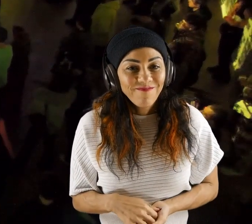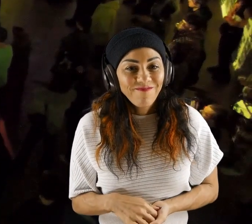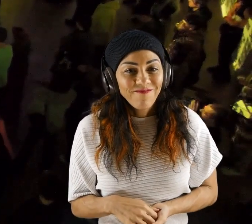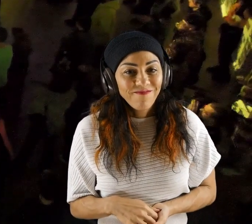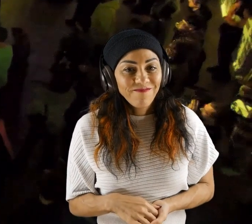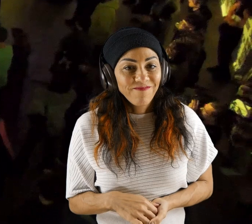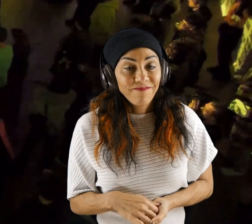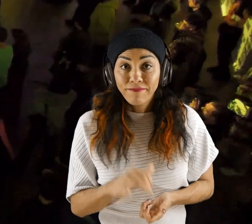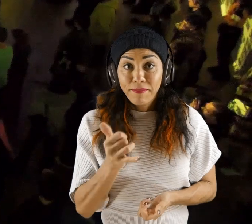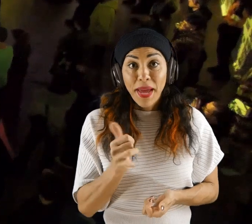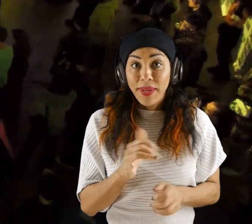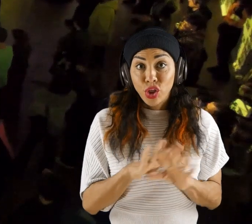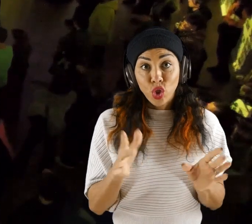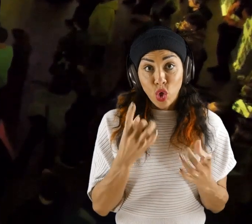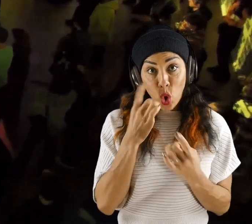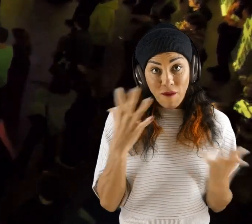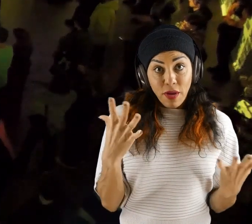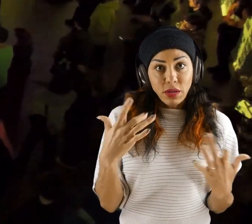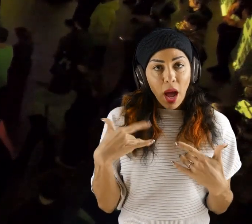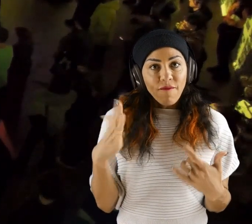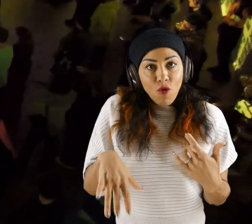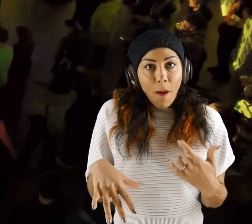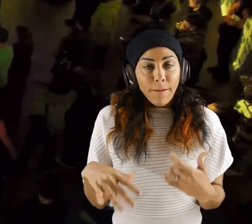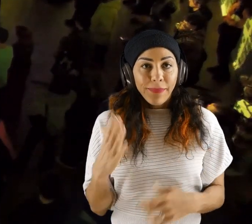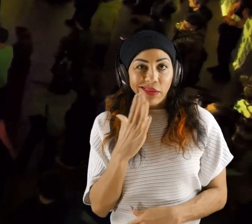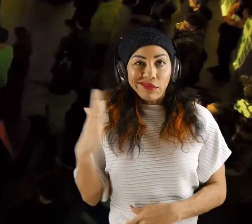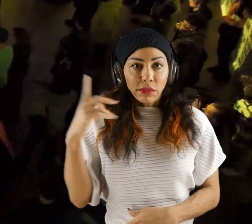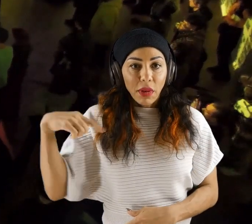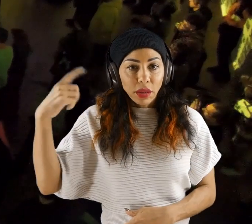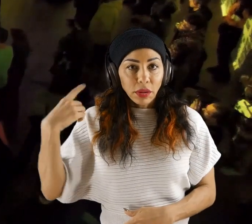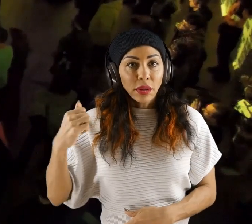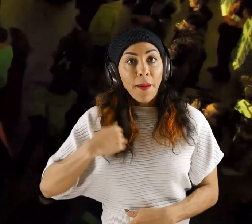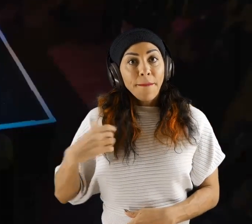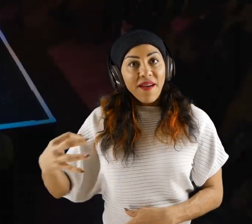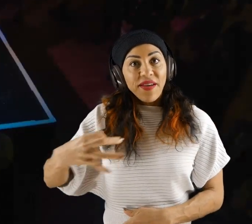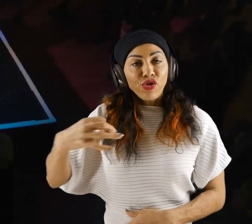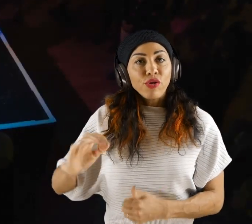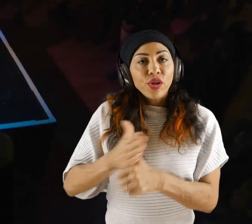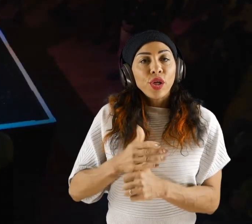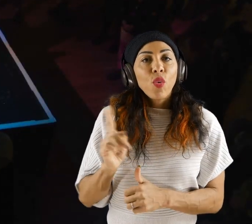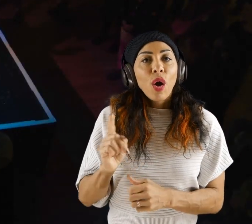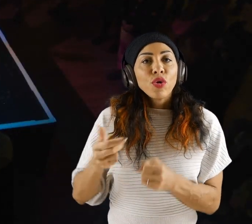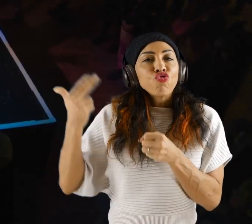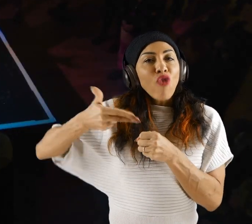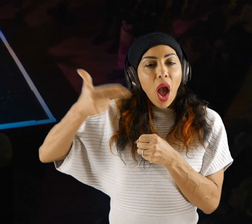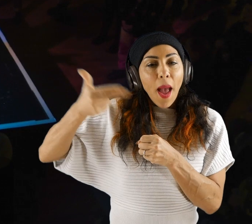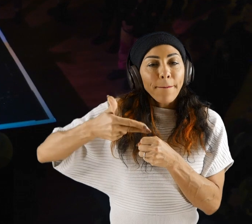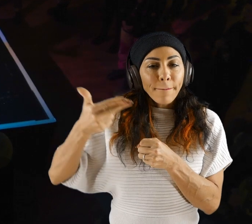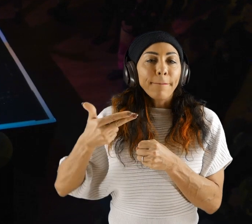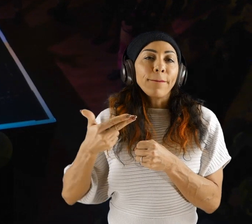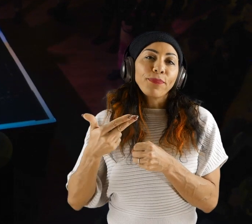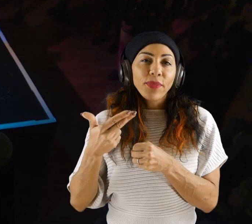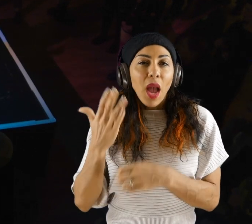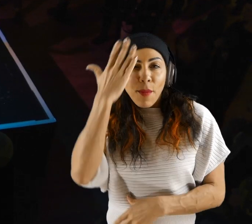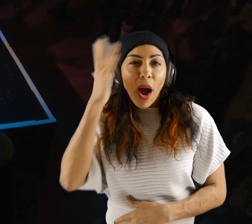where I'm from East London, the village that I plugged into originally was grime, the grime scene, pirate radio thing in London, and